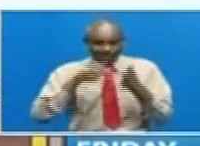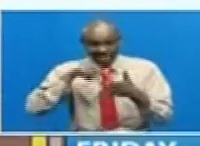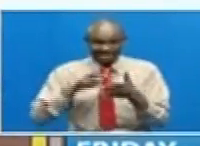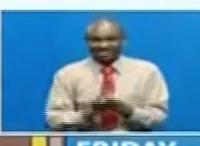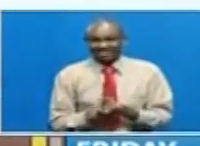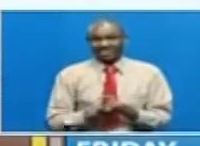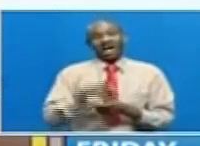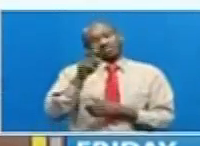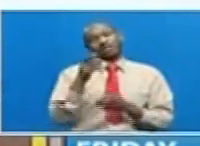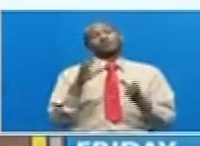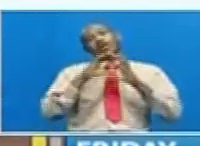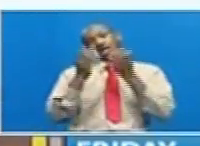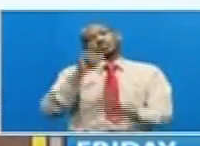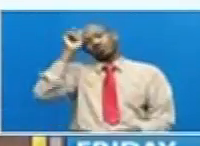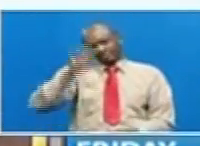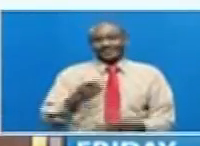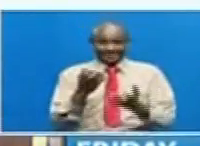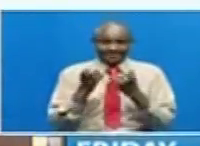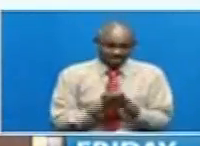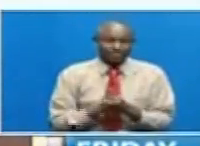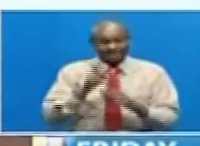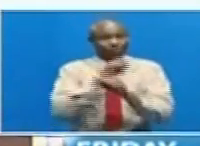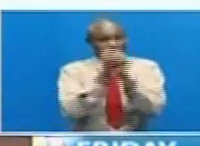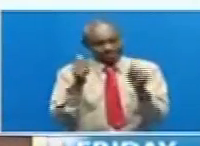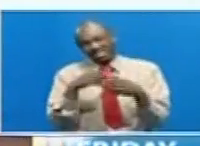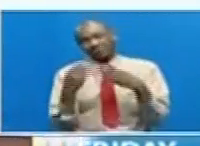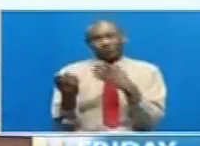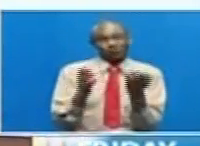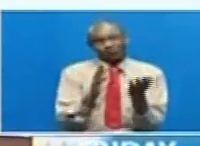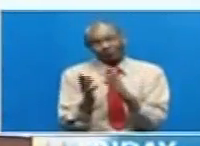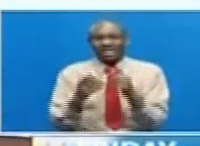Okay, so she needs a lot of classes, I can see. But yeah. I think you did well. I'll give you